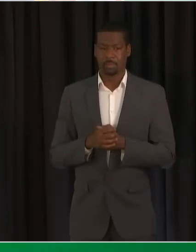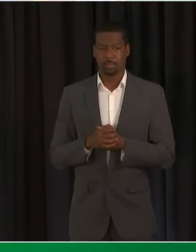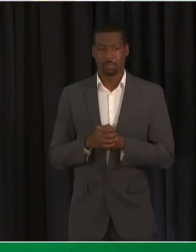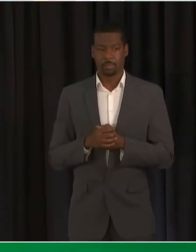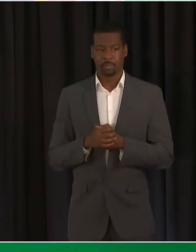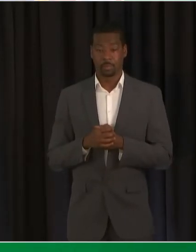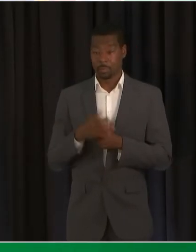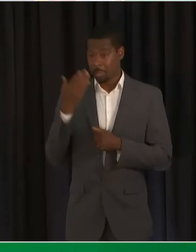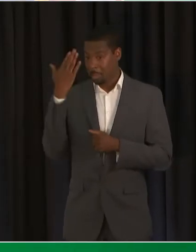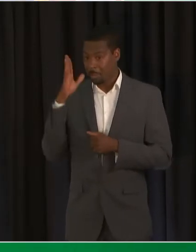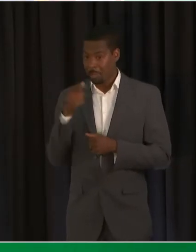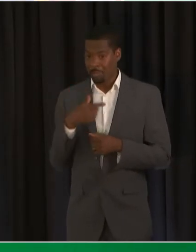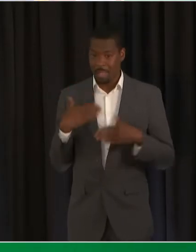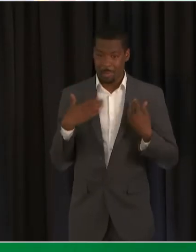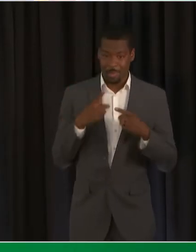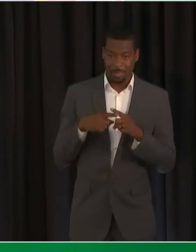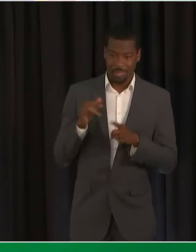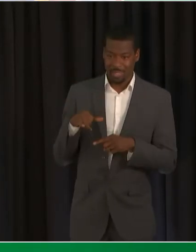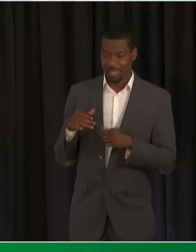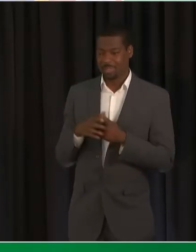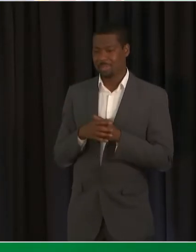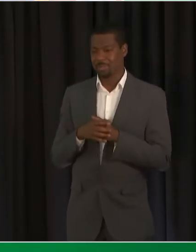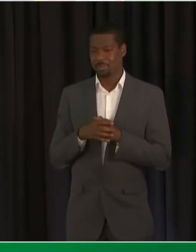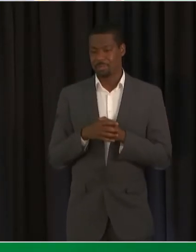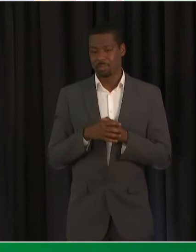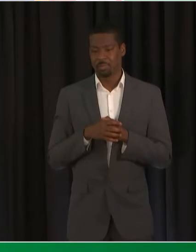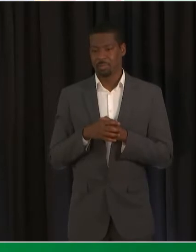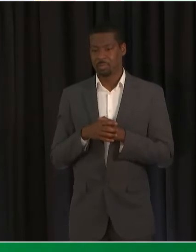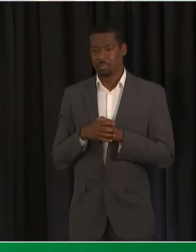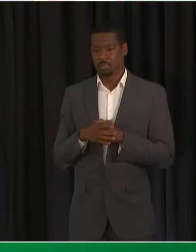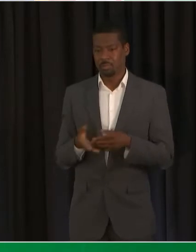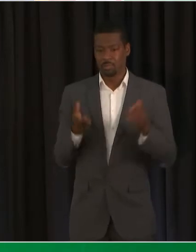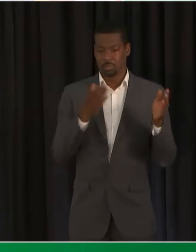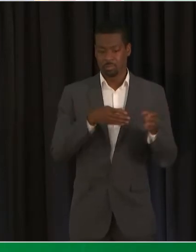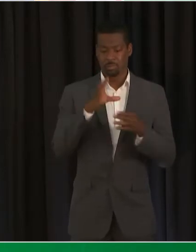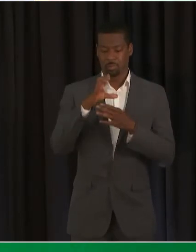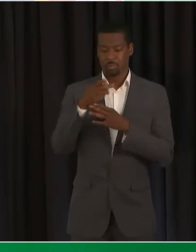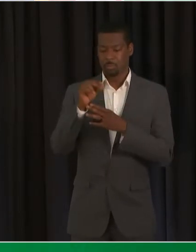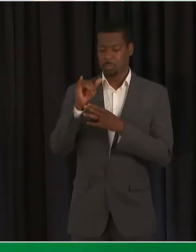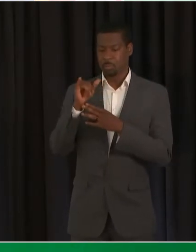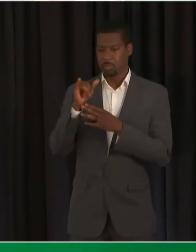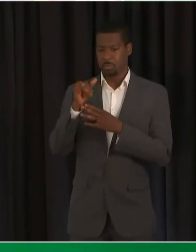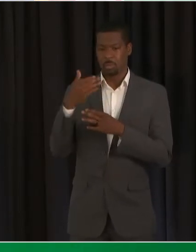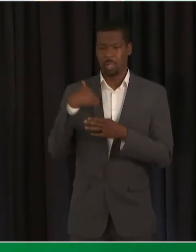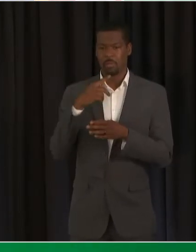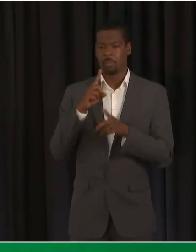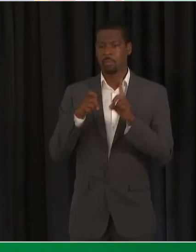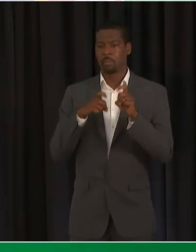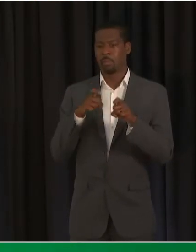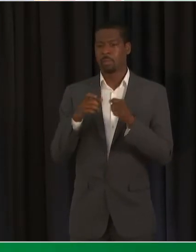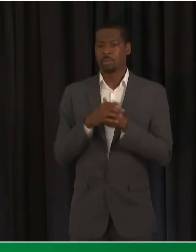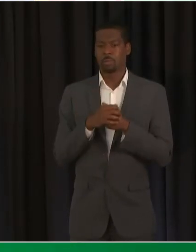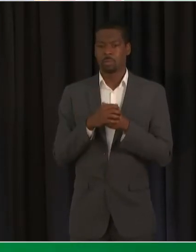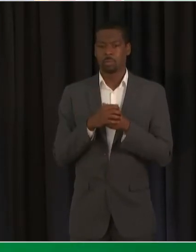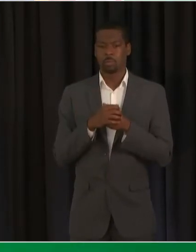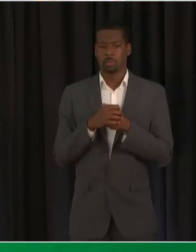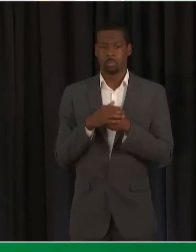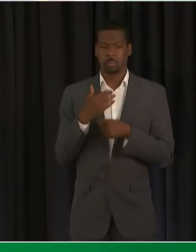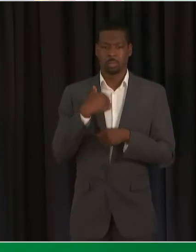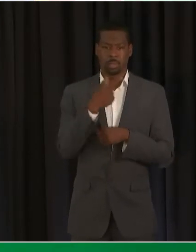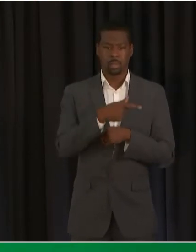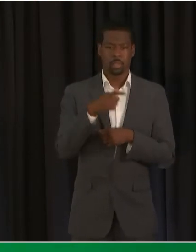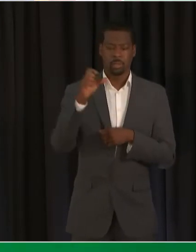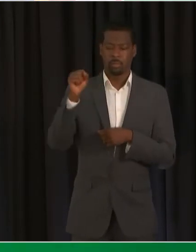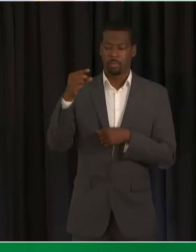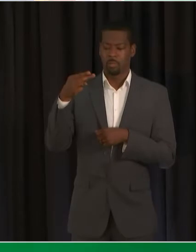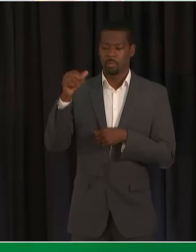right. I don't know if that's a reward or a punishment. But anyway, let's, Christy, I know there's going to be some questions. So what we're going to do is we're going to have